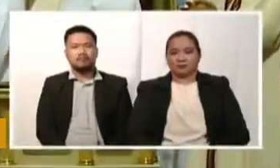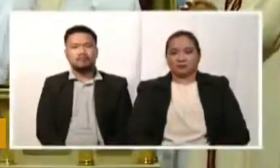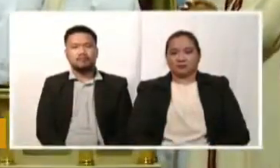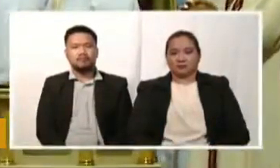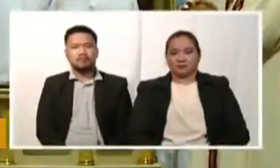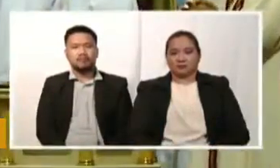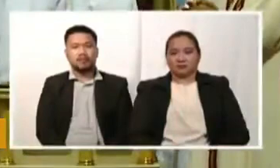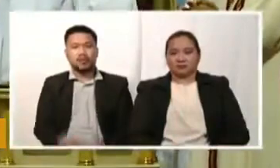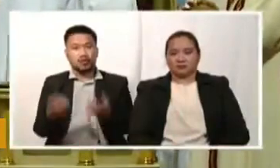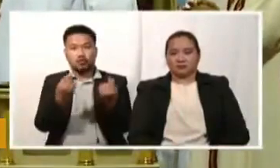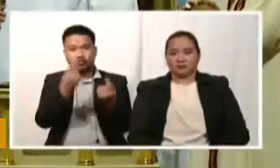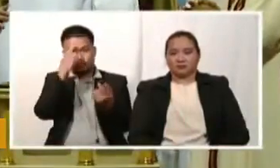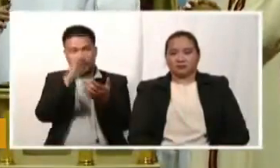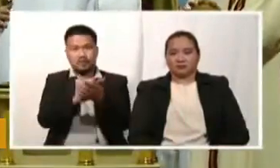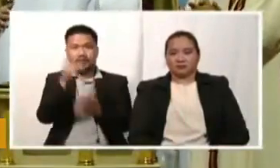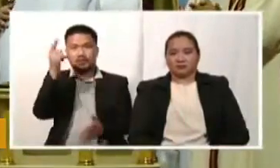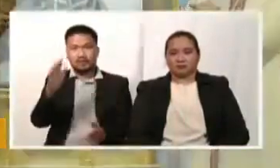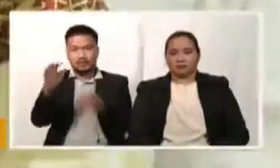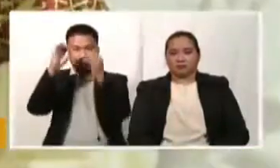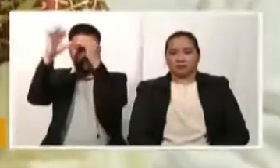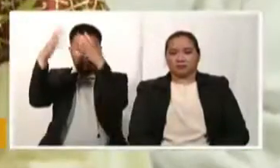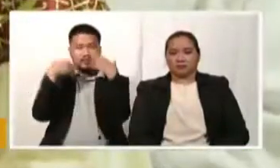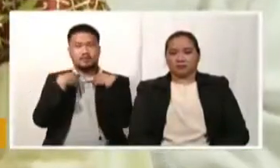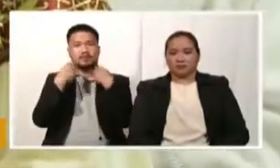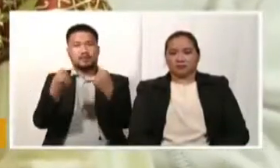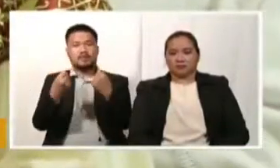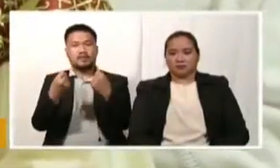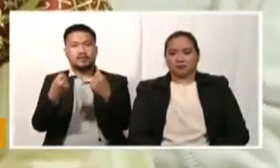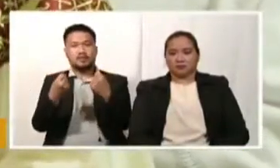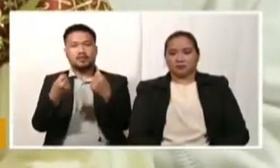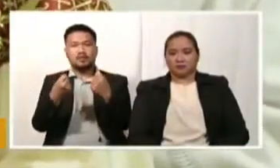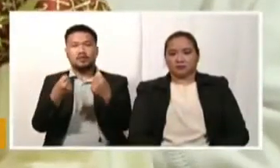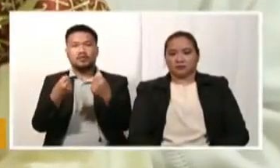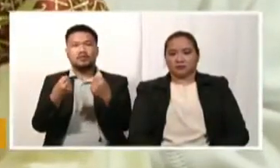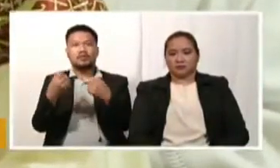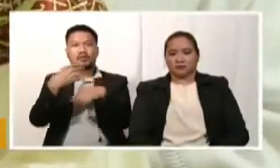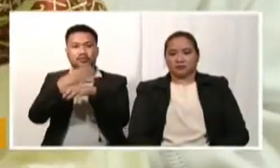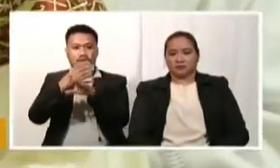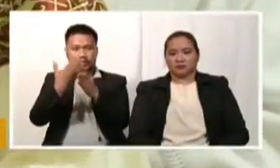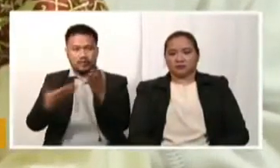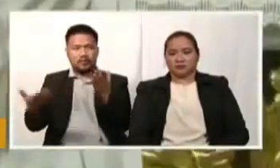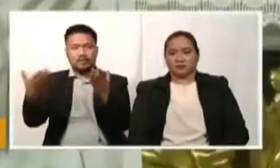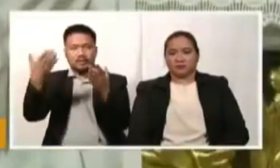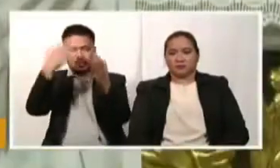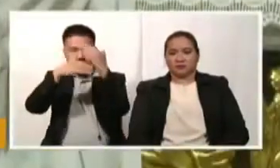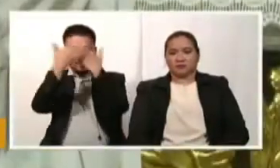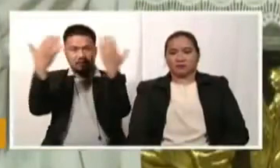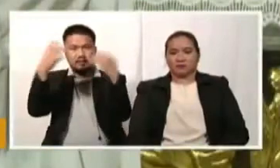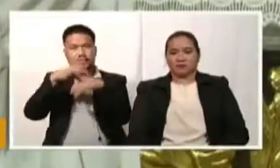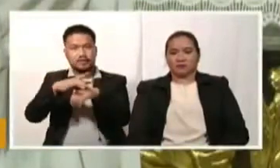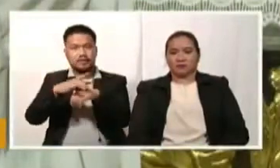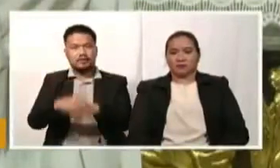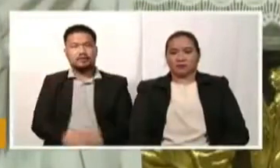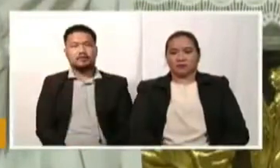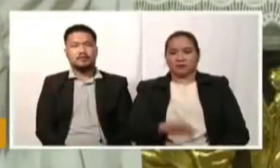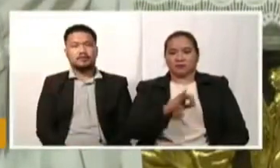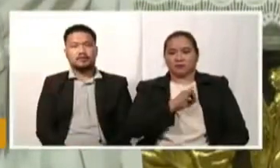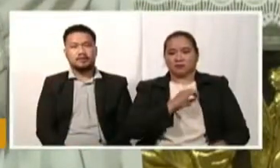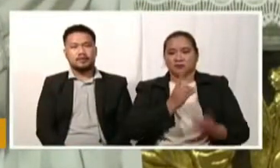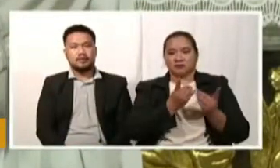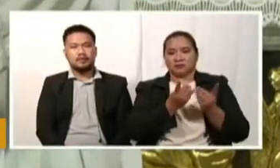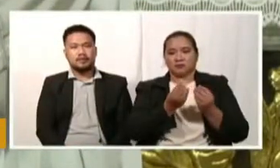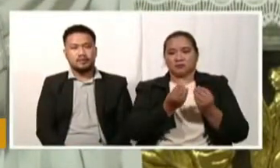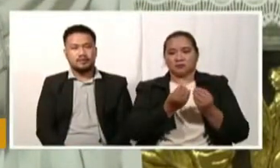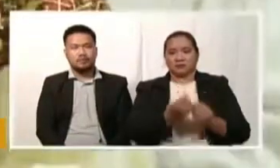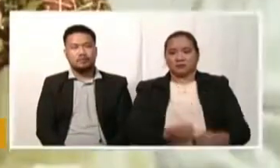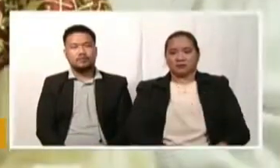Do you believe in God, the Father Almighty, Creator of heaven and earth? I do. Do you believe